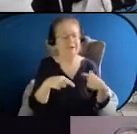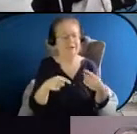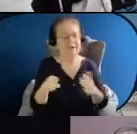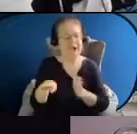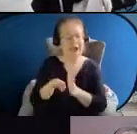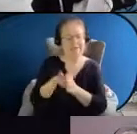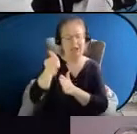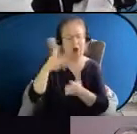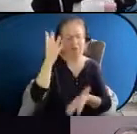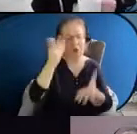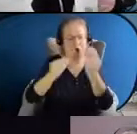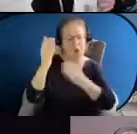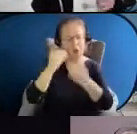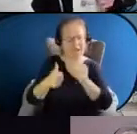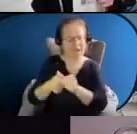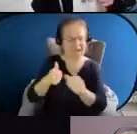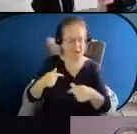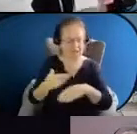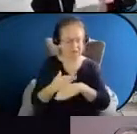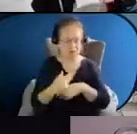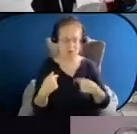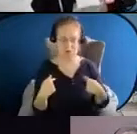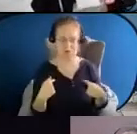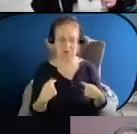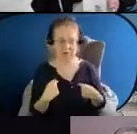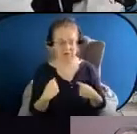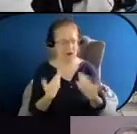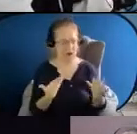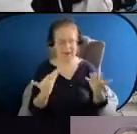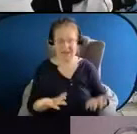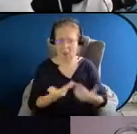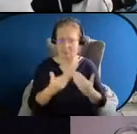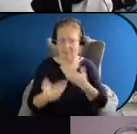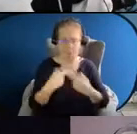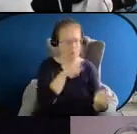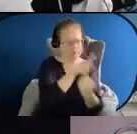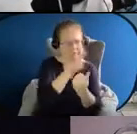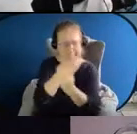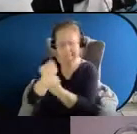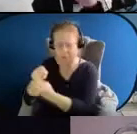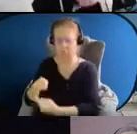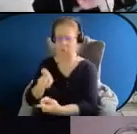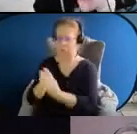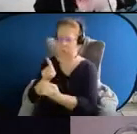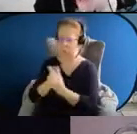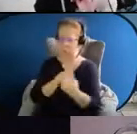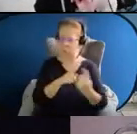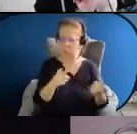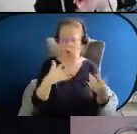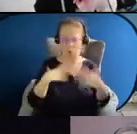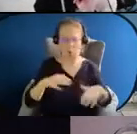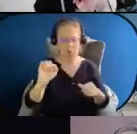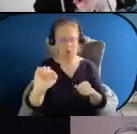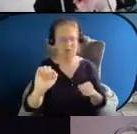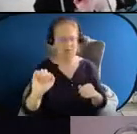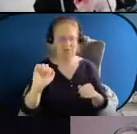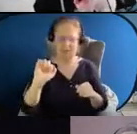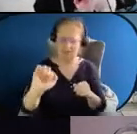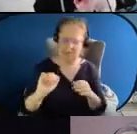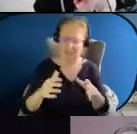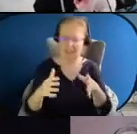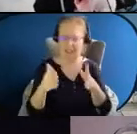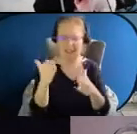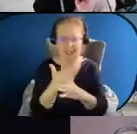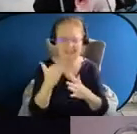that as I go out in the industry now, I'm encountering more and more people who are looking to expand their areas of influence and